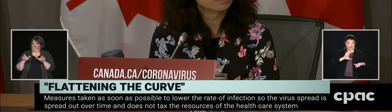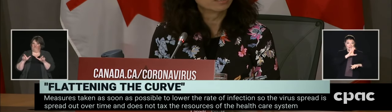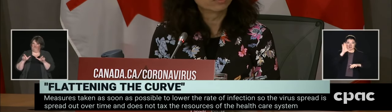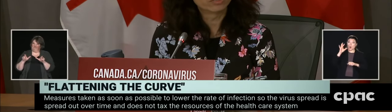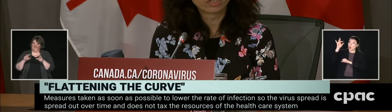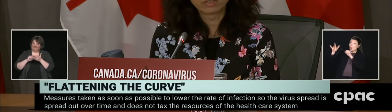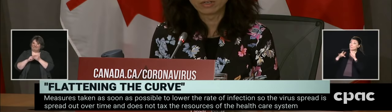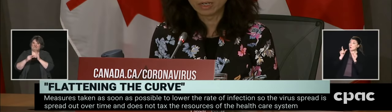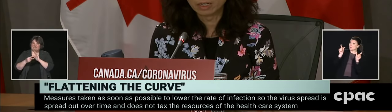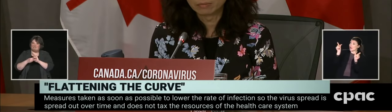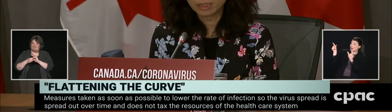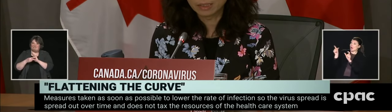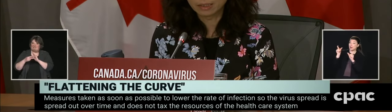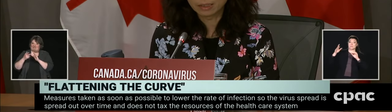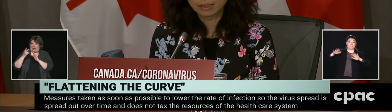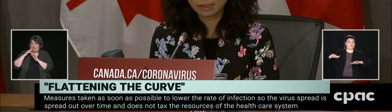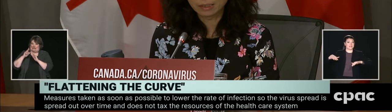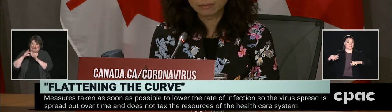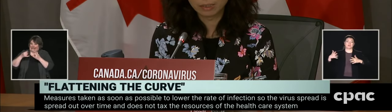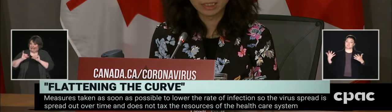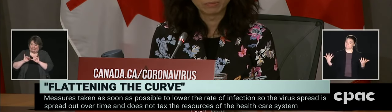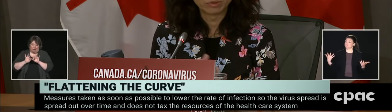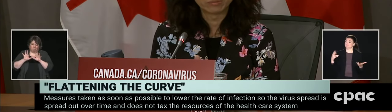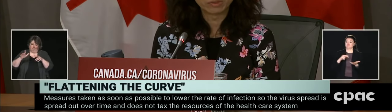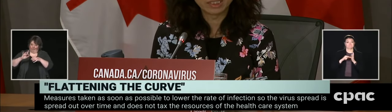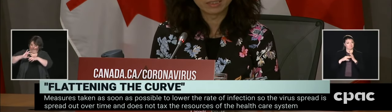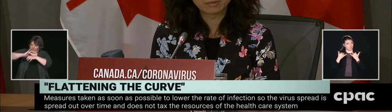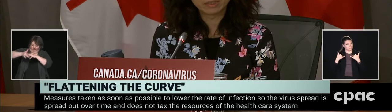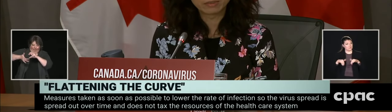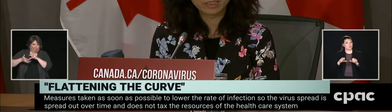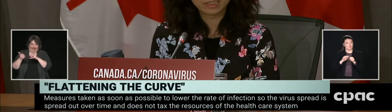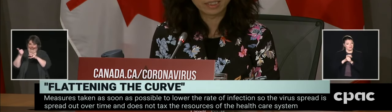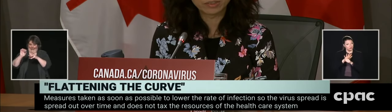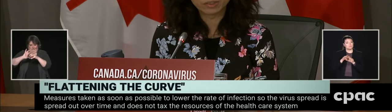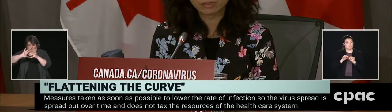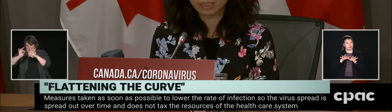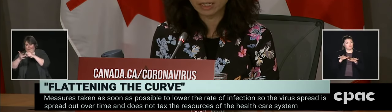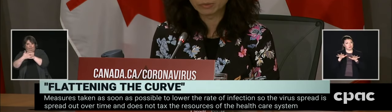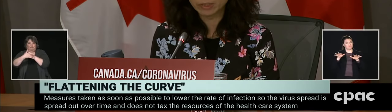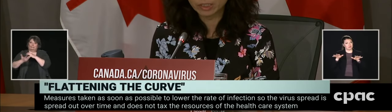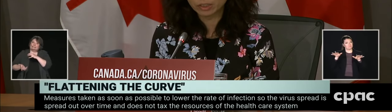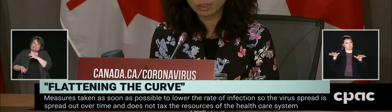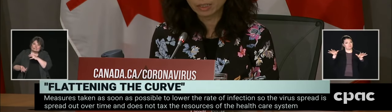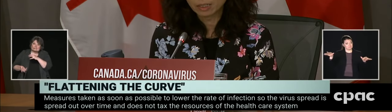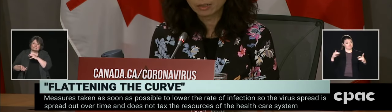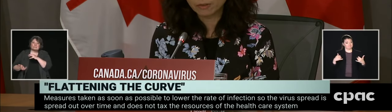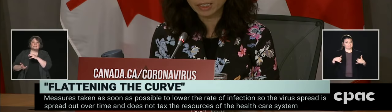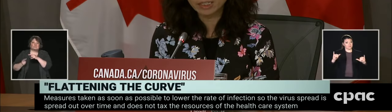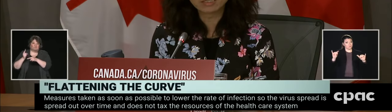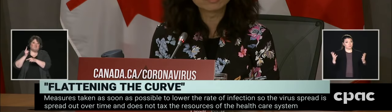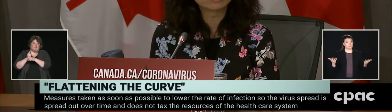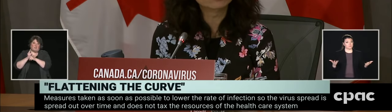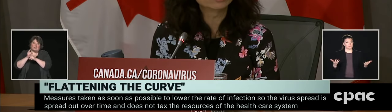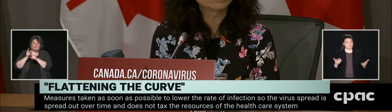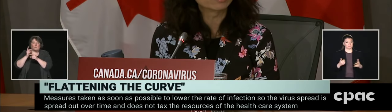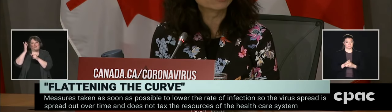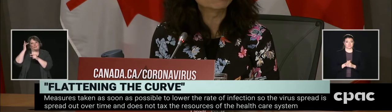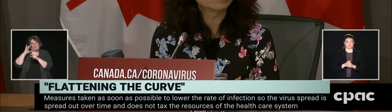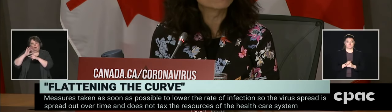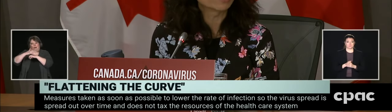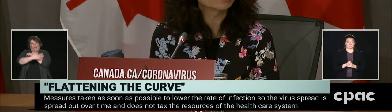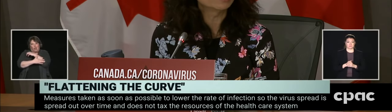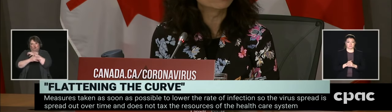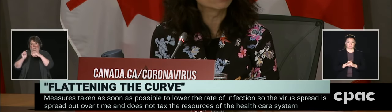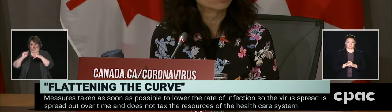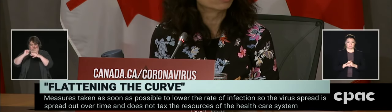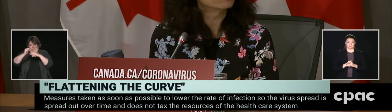country. So this is a really important point in terms of international collaboration. Finding those solutions like